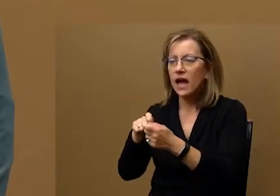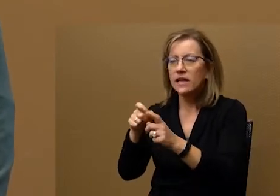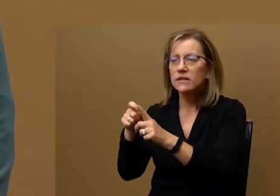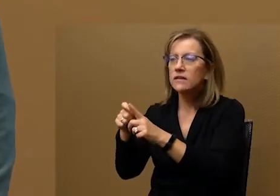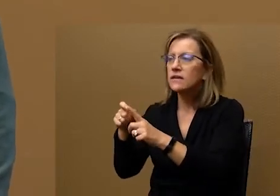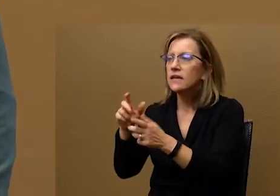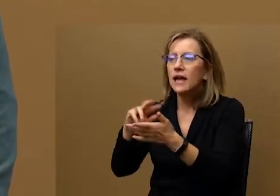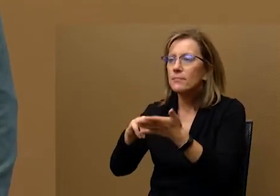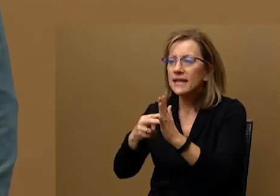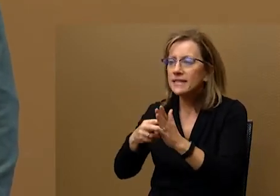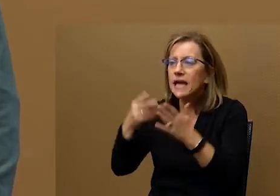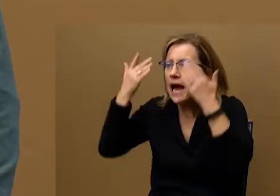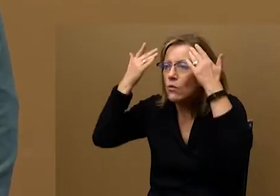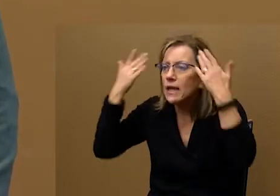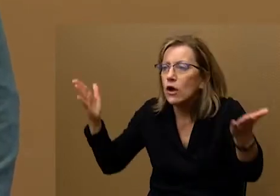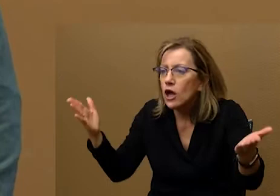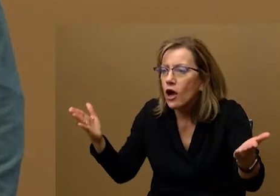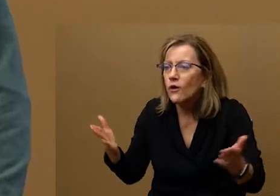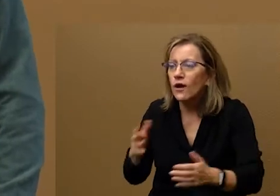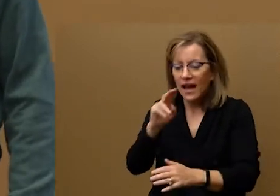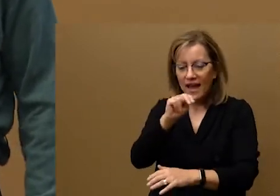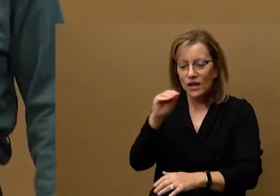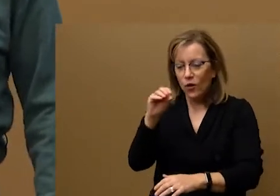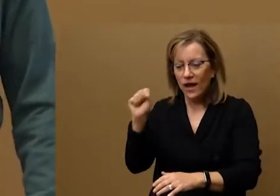It means you don't know.